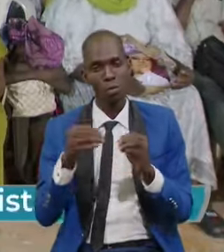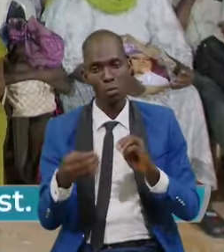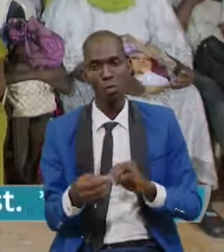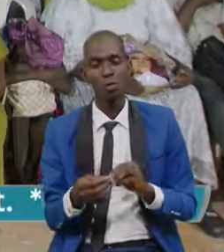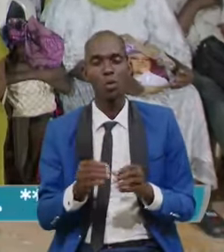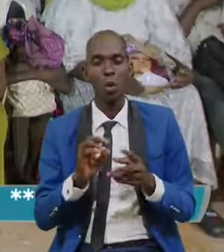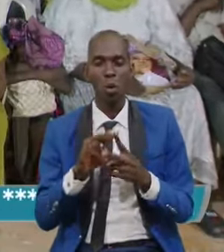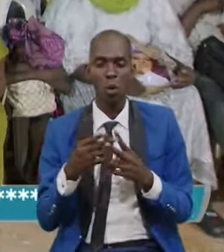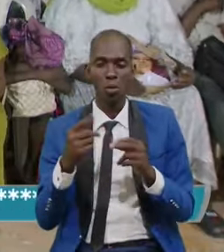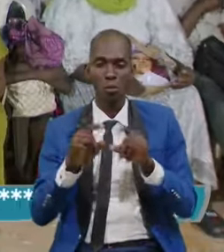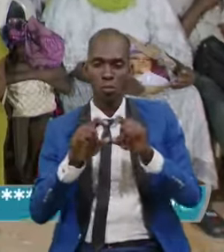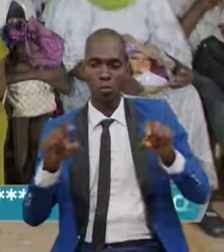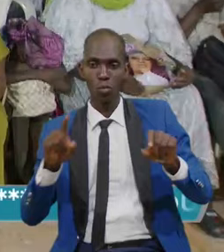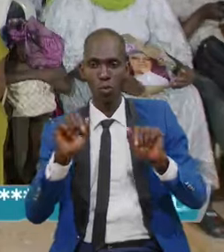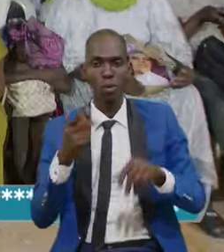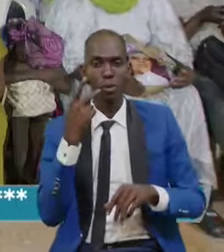Counselors,